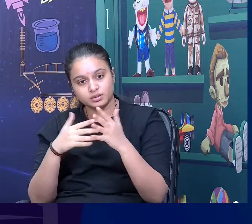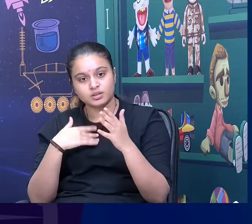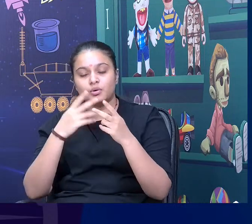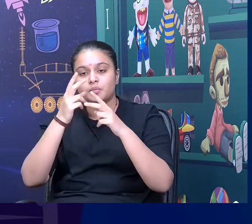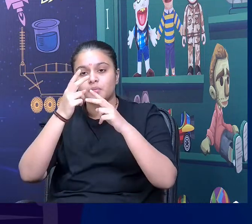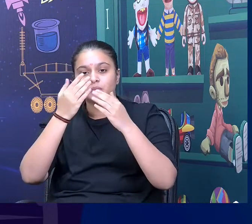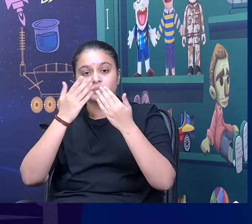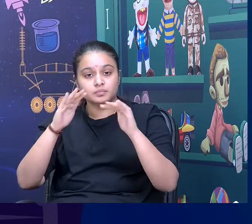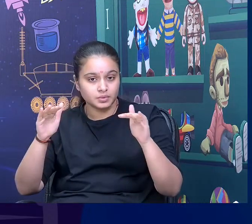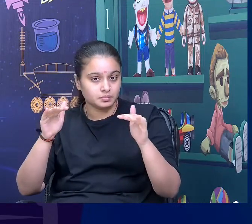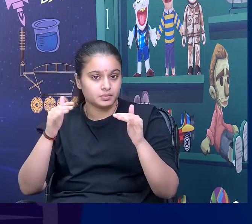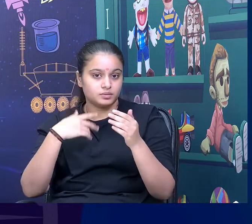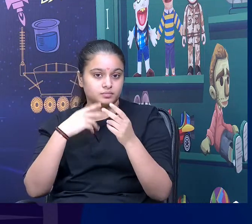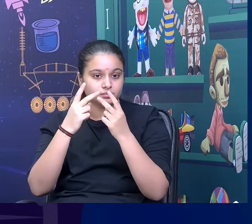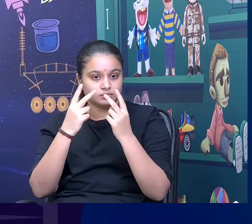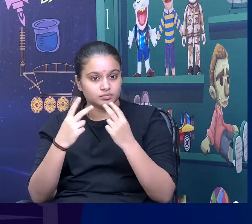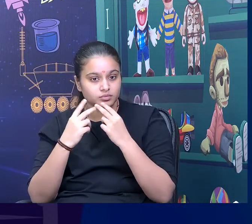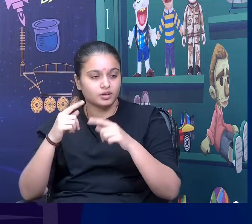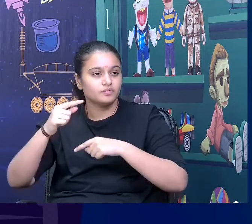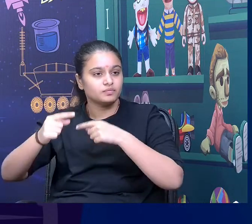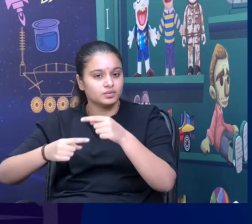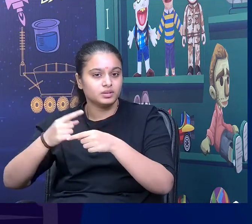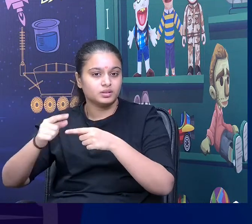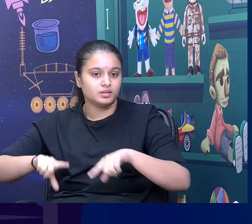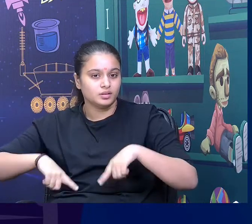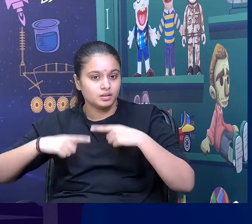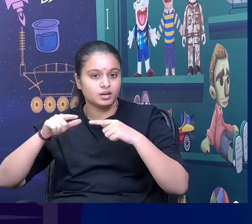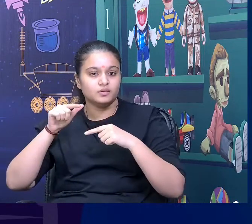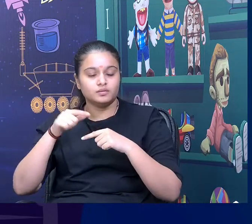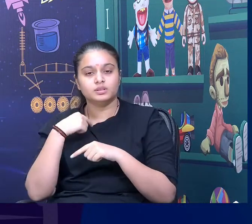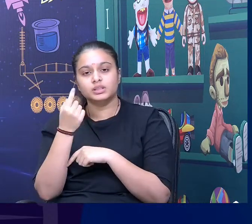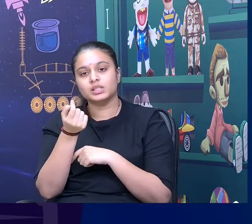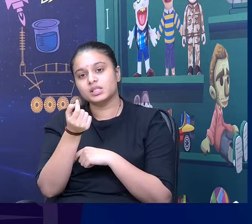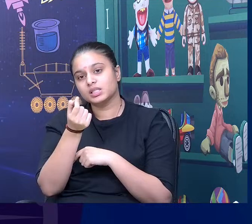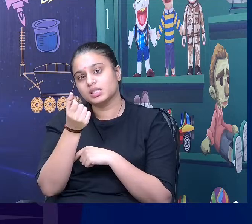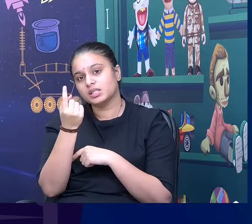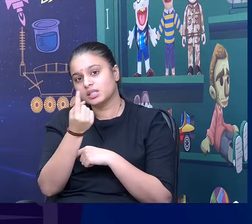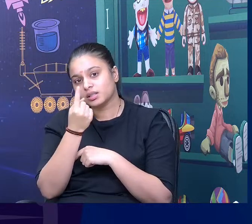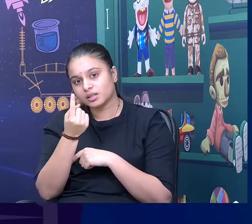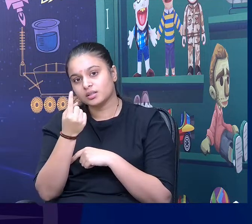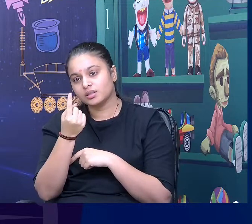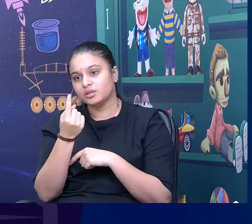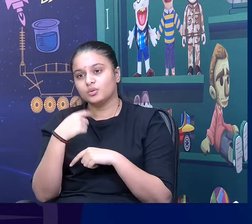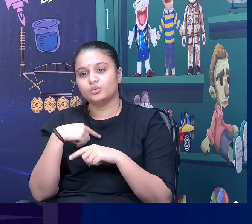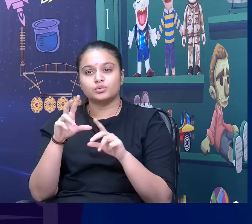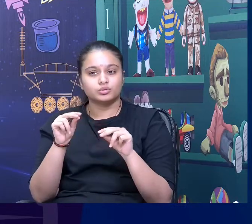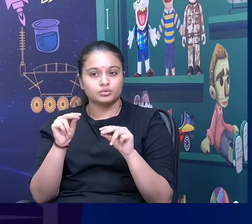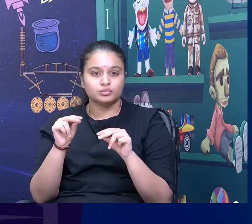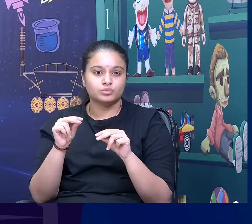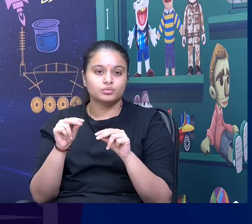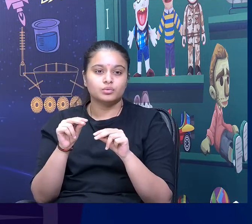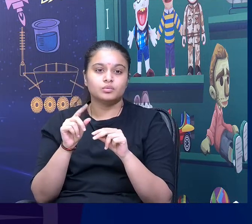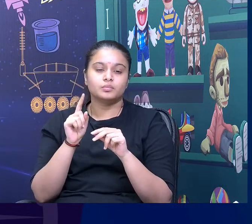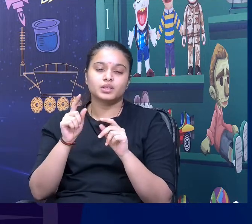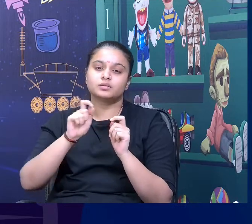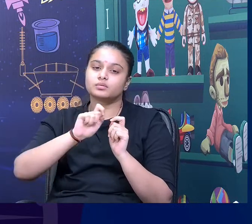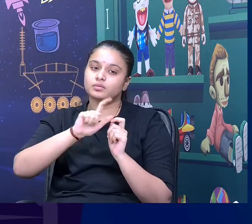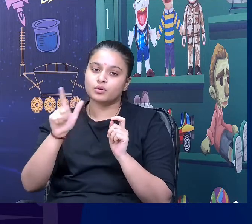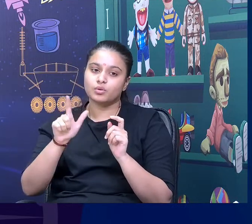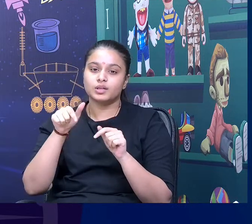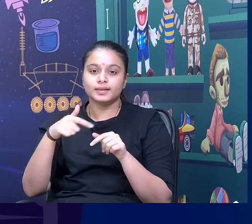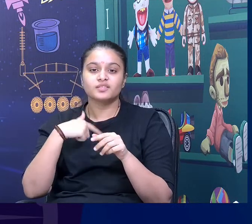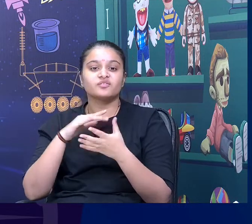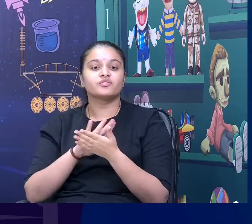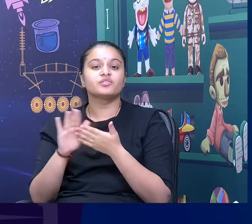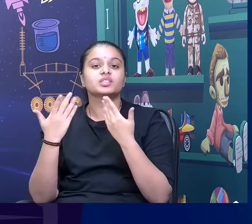have faced those challenges in their day-to-day life. True. So not a single person is all alone in facing these challenges, but how we